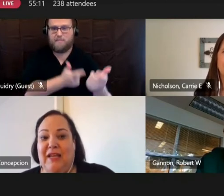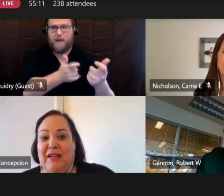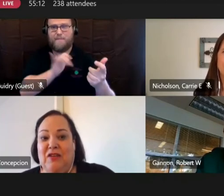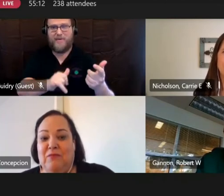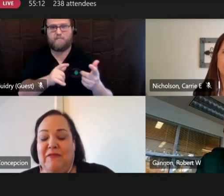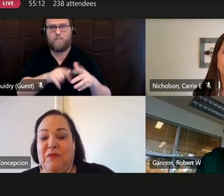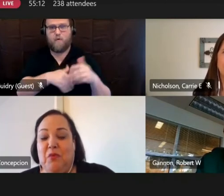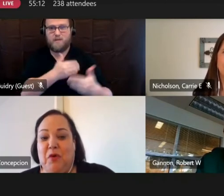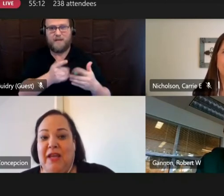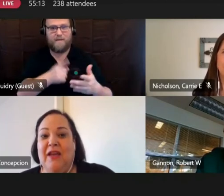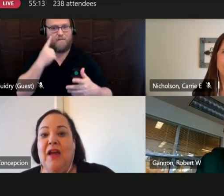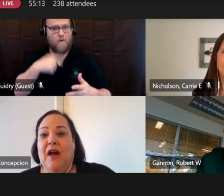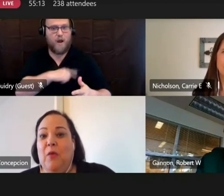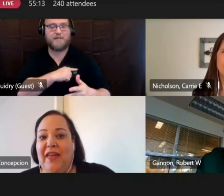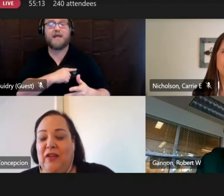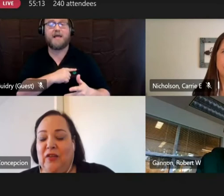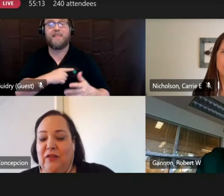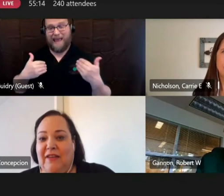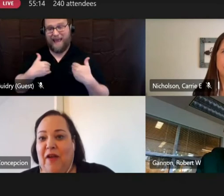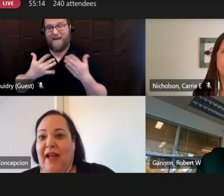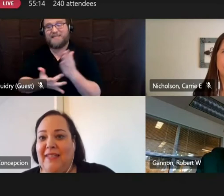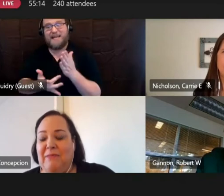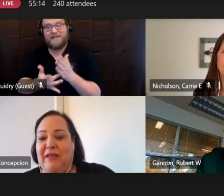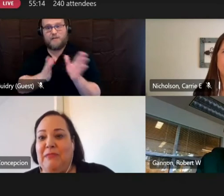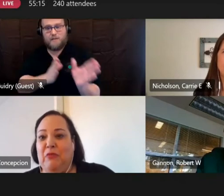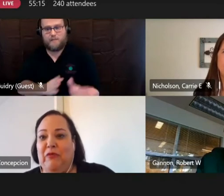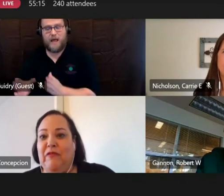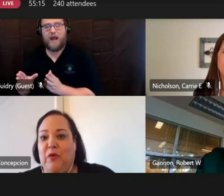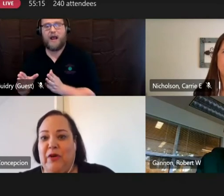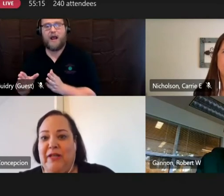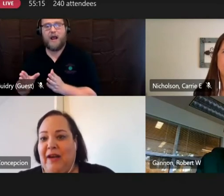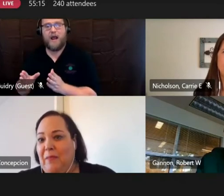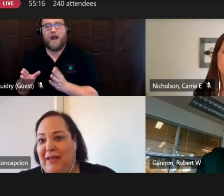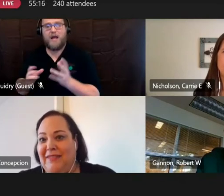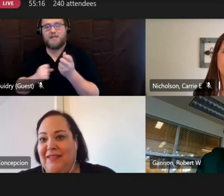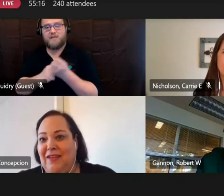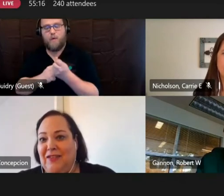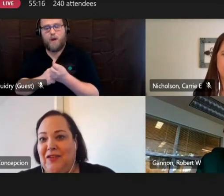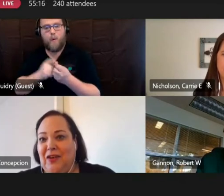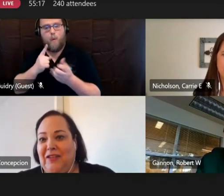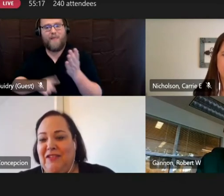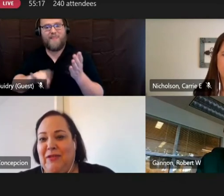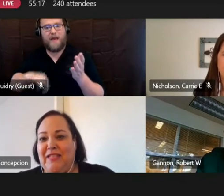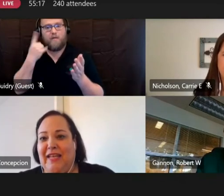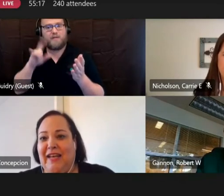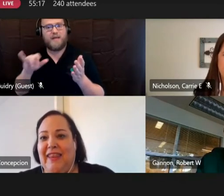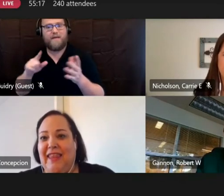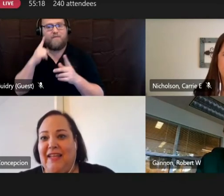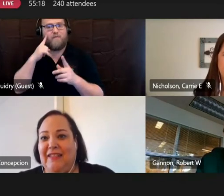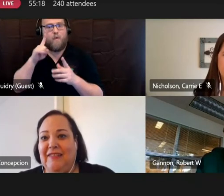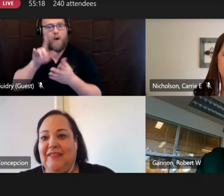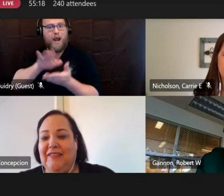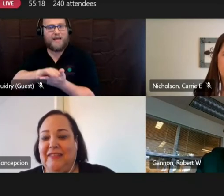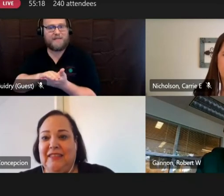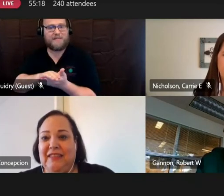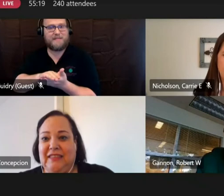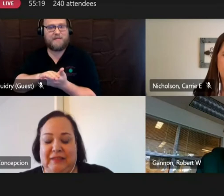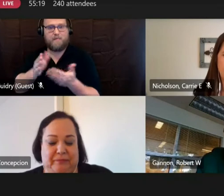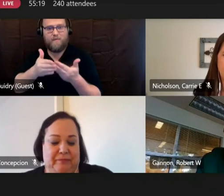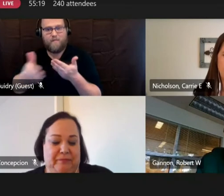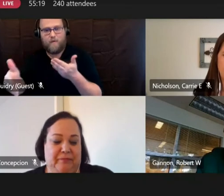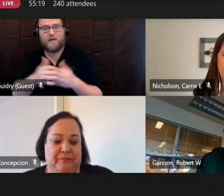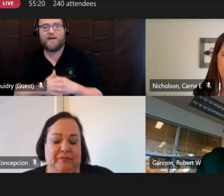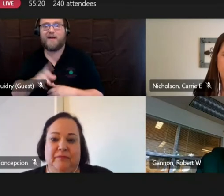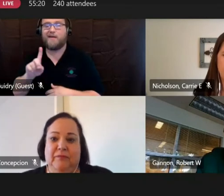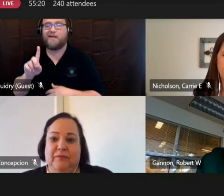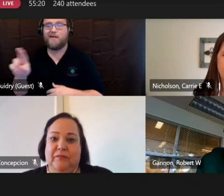plan in terms of supporting what that looks like for academics moving forward. And I'll pass it to Dr. Scarlett if she wants to add anything. Yeah, one key